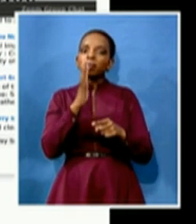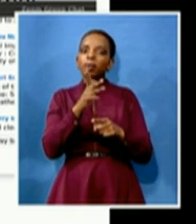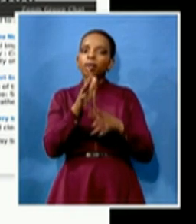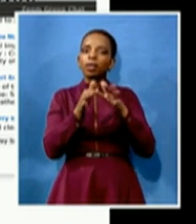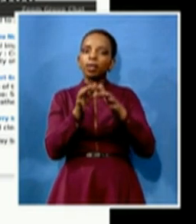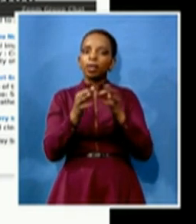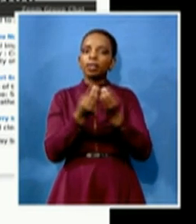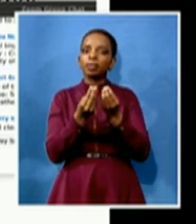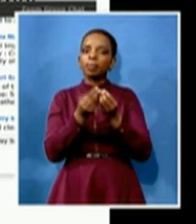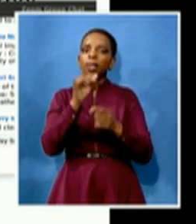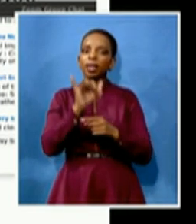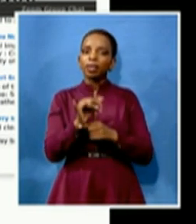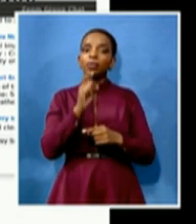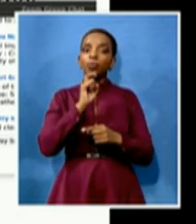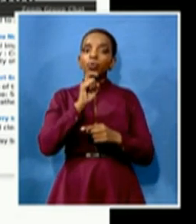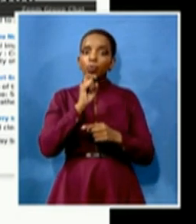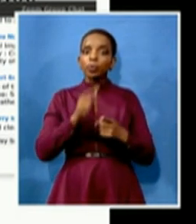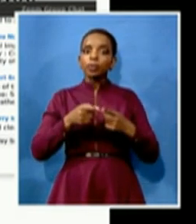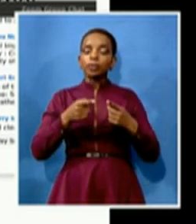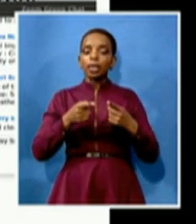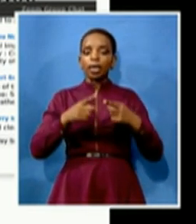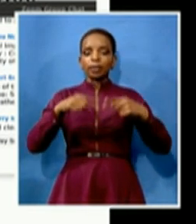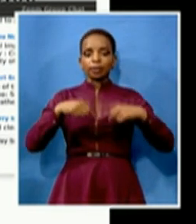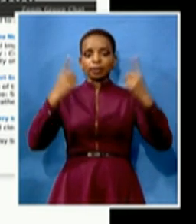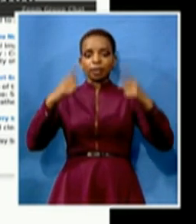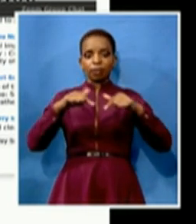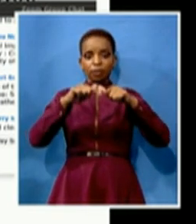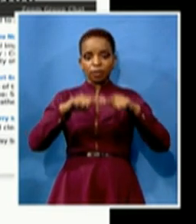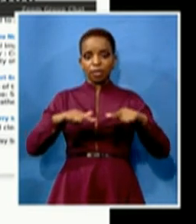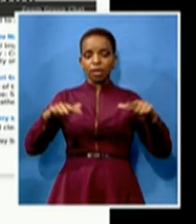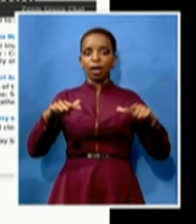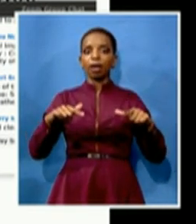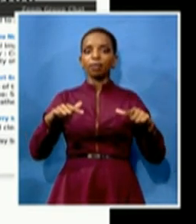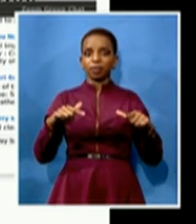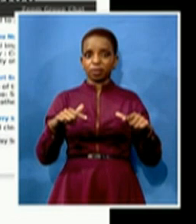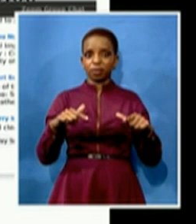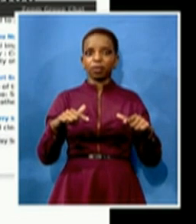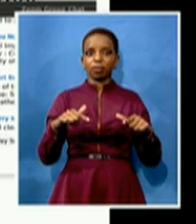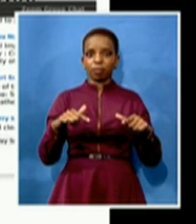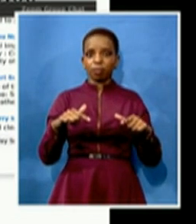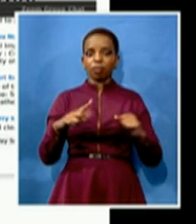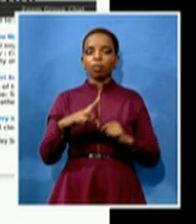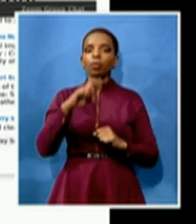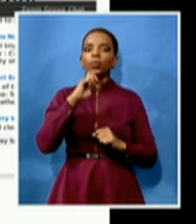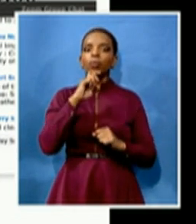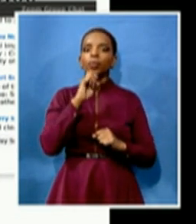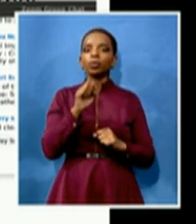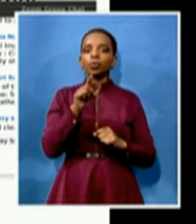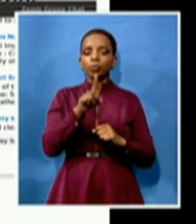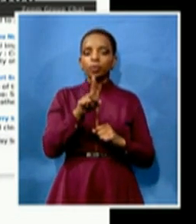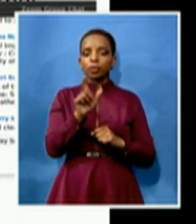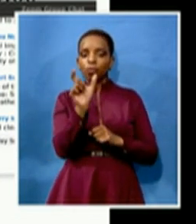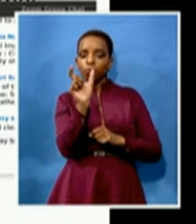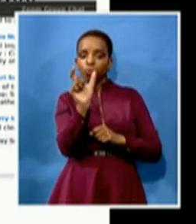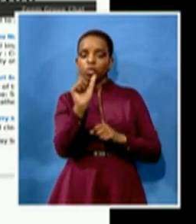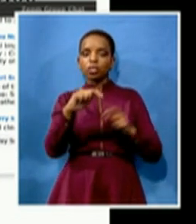spatial aggregation. And we're going to use the ward level. And in order to run a spatial